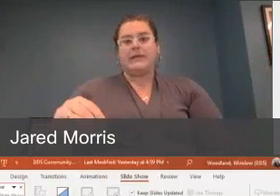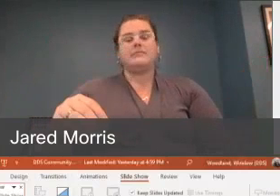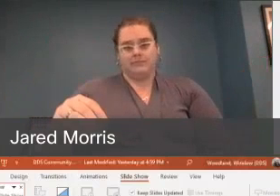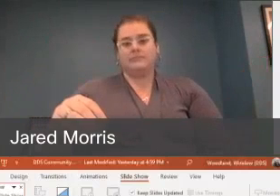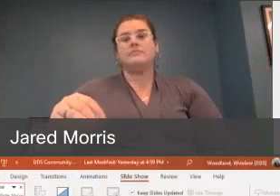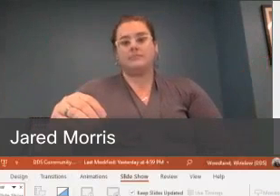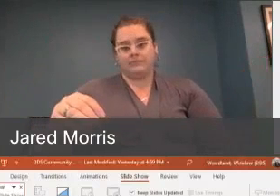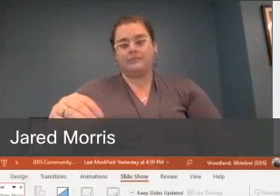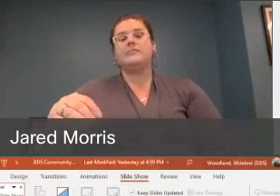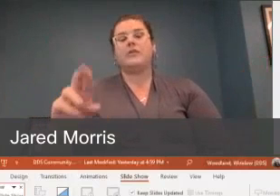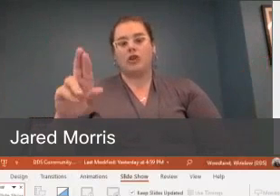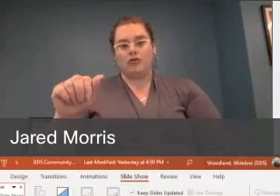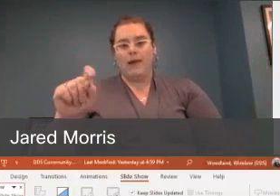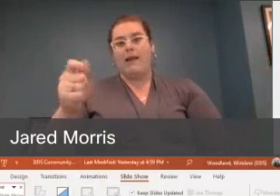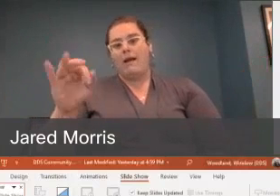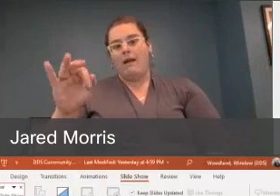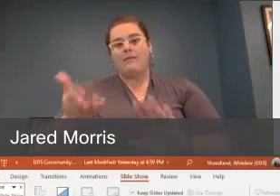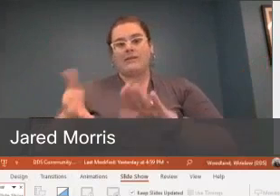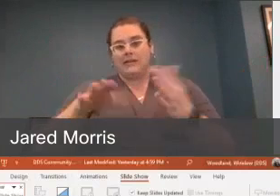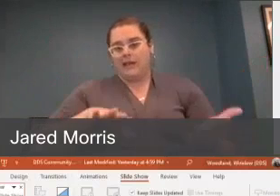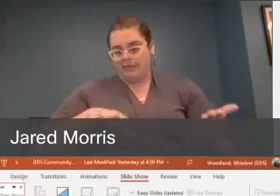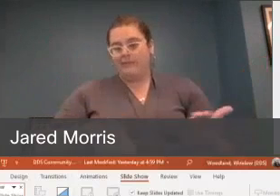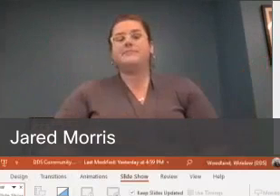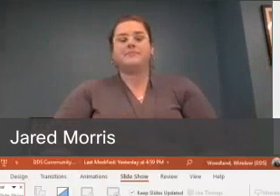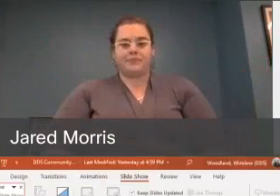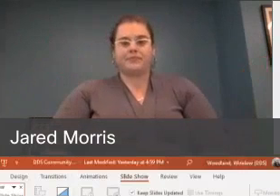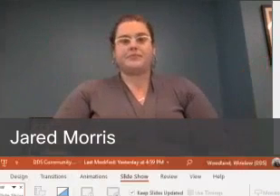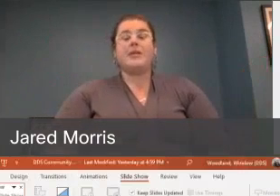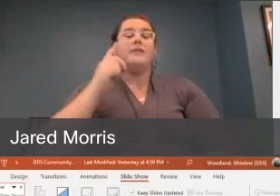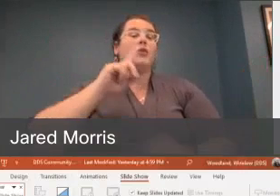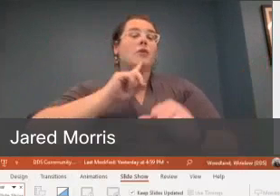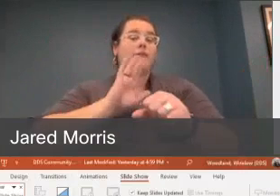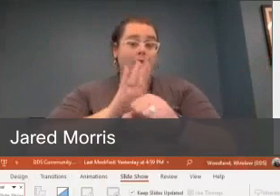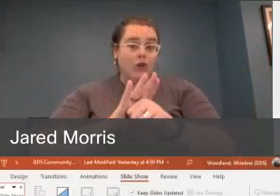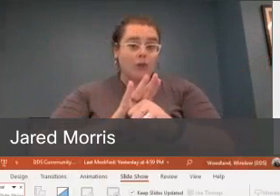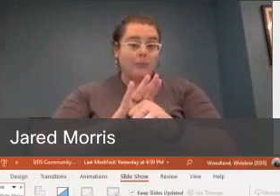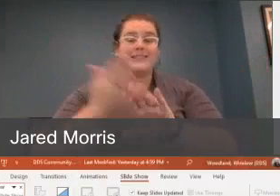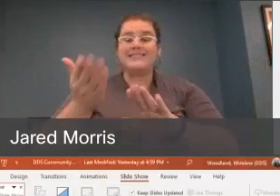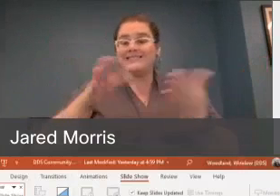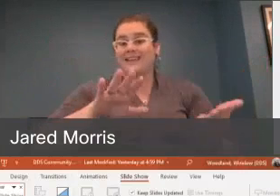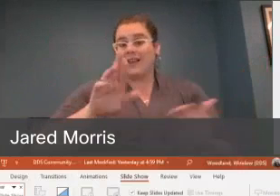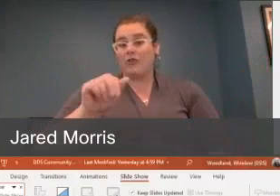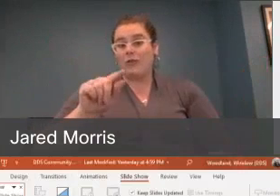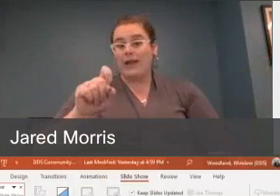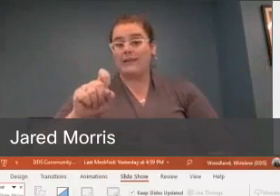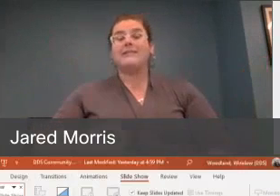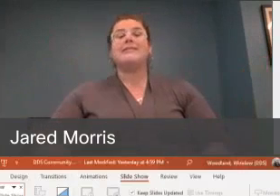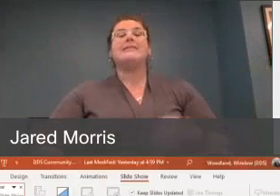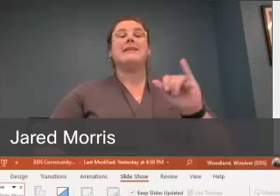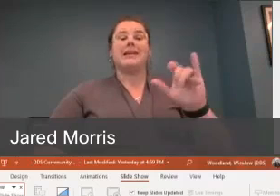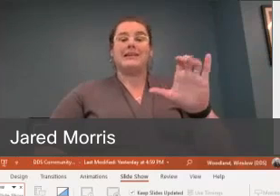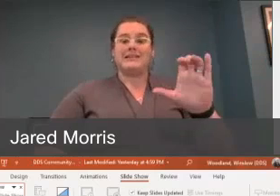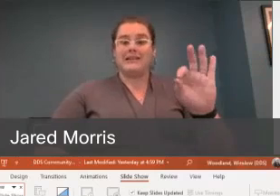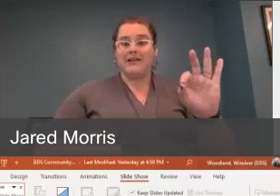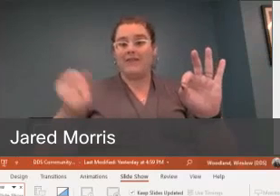death rate. And in terms of confirmed death rate, we have 11.4% in intermediate care facilities, 8.9%